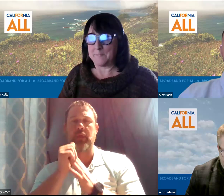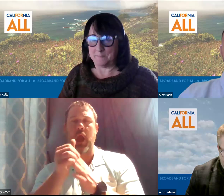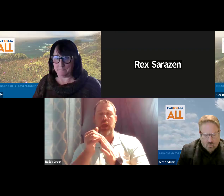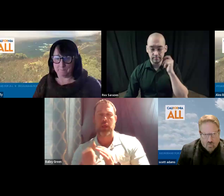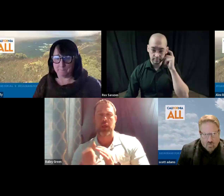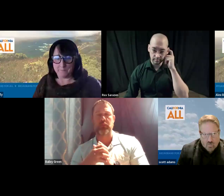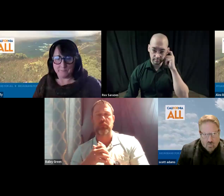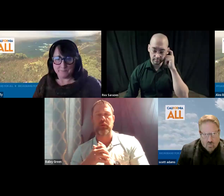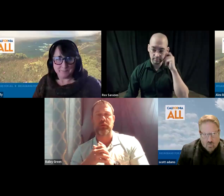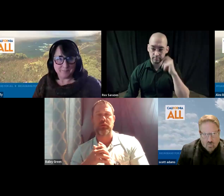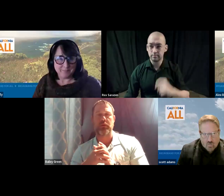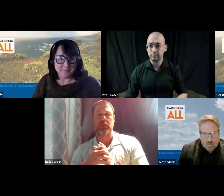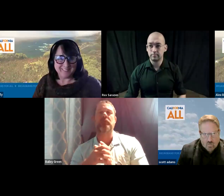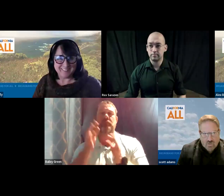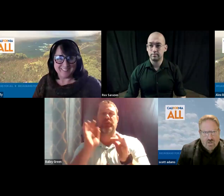guidelines?